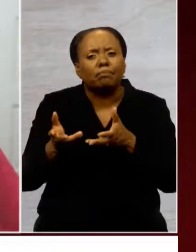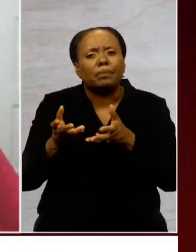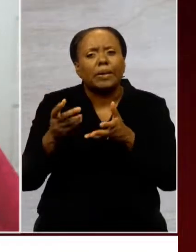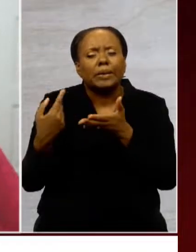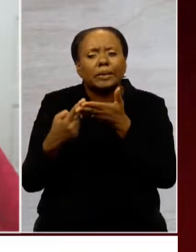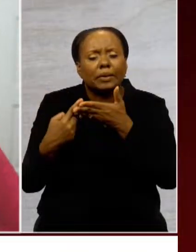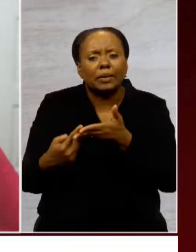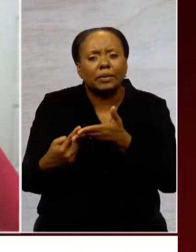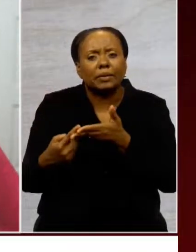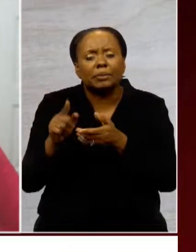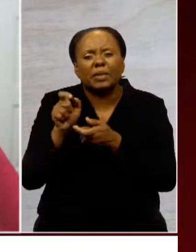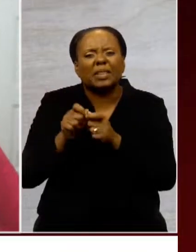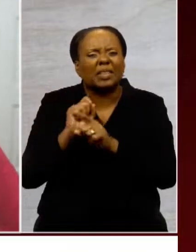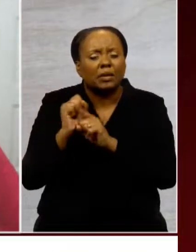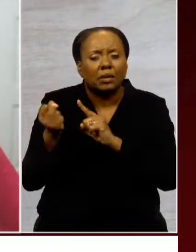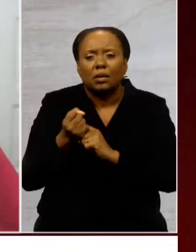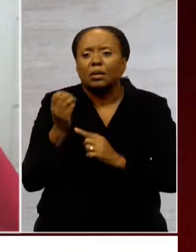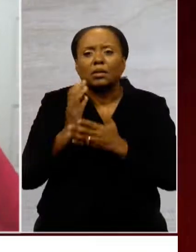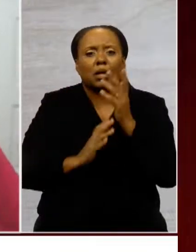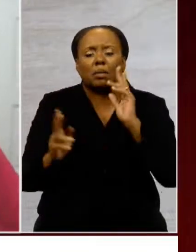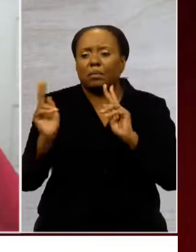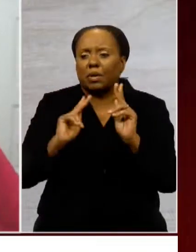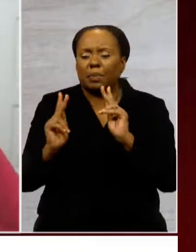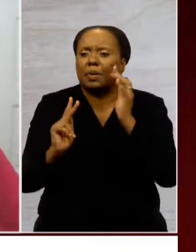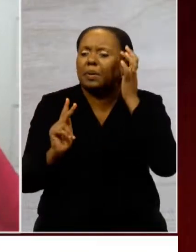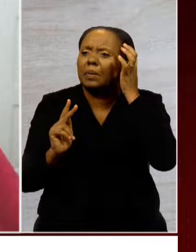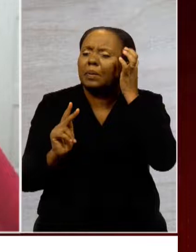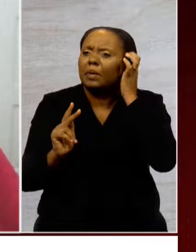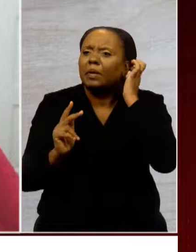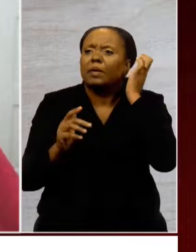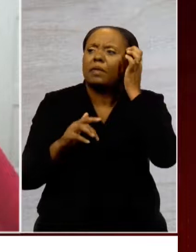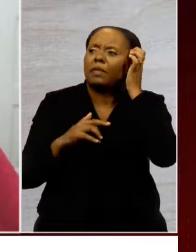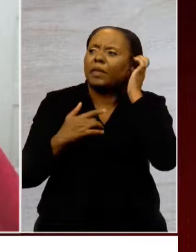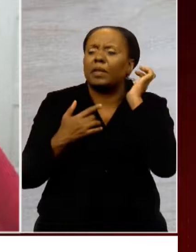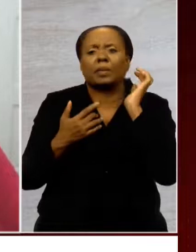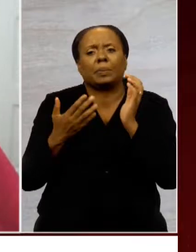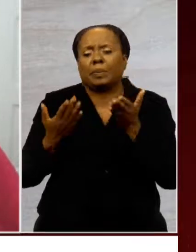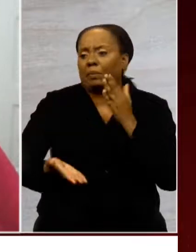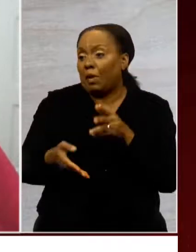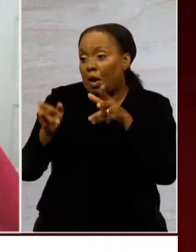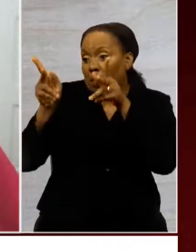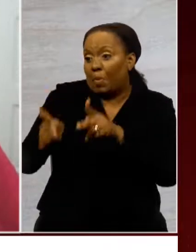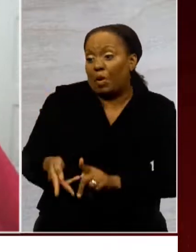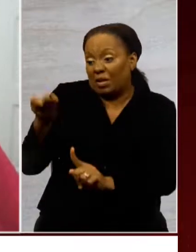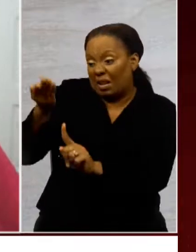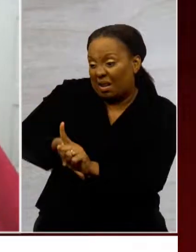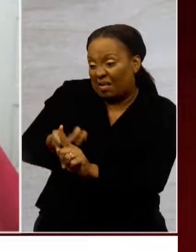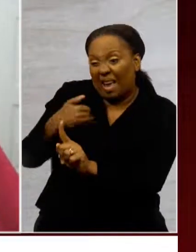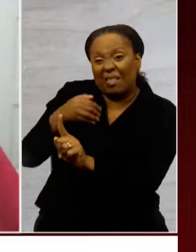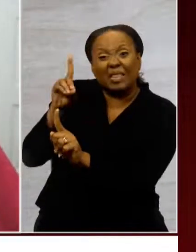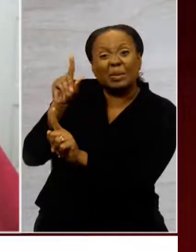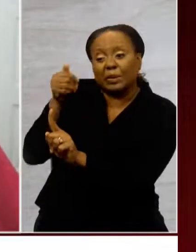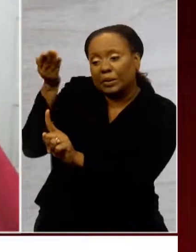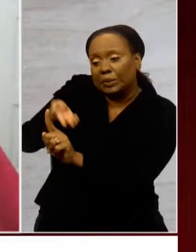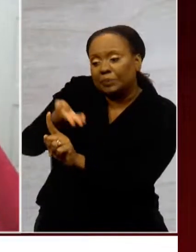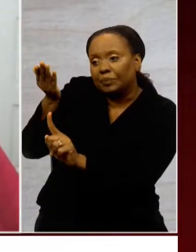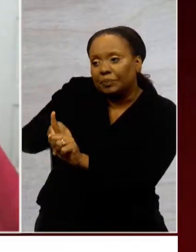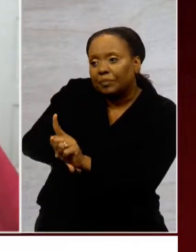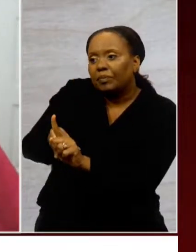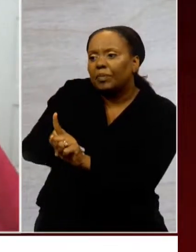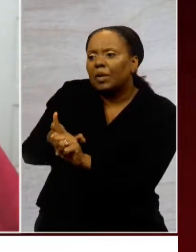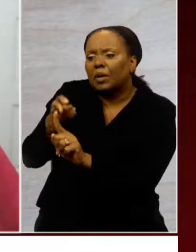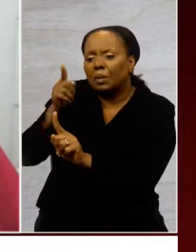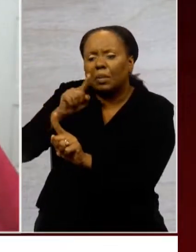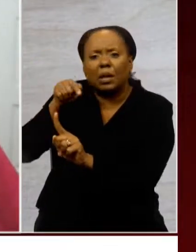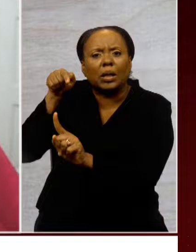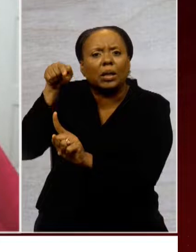things happen here in Barbados, where someone with disabilities, they're being beaten because they're not